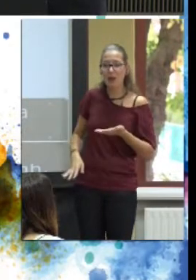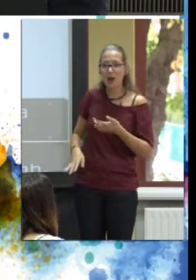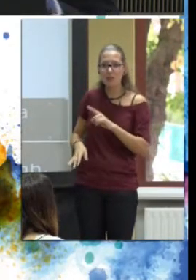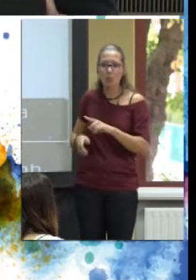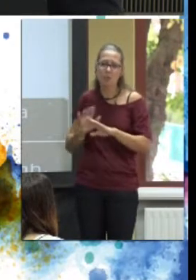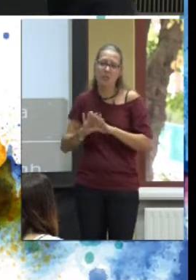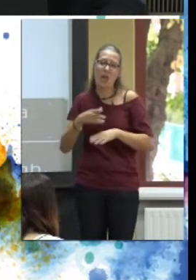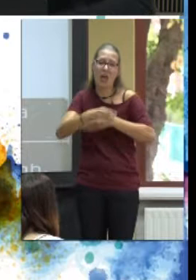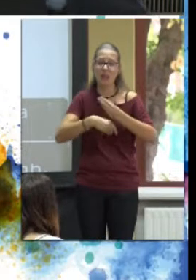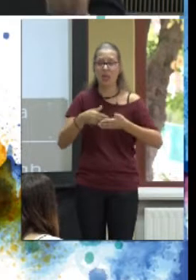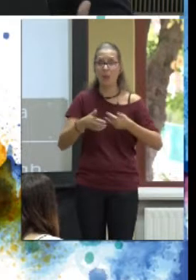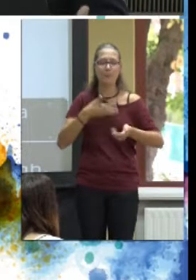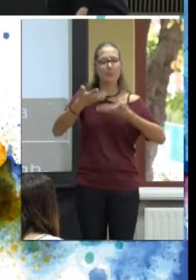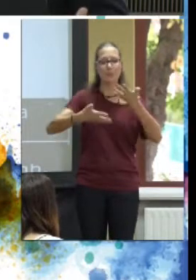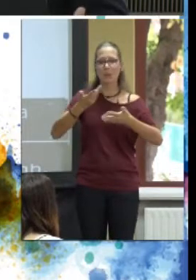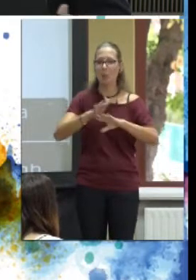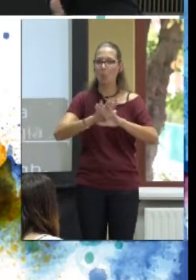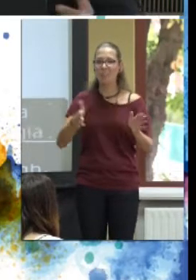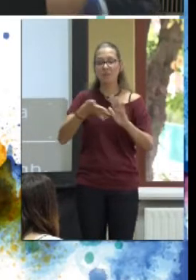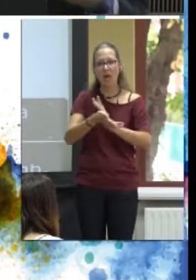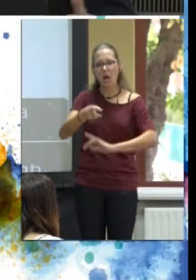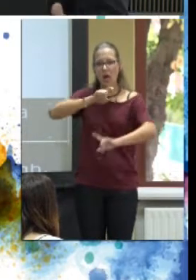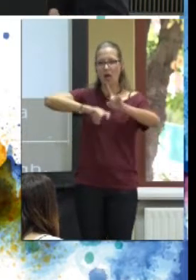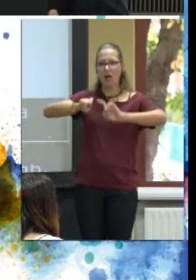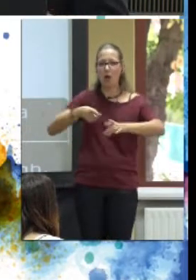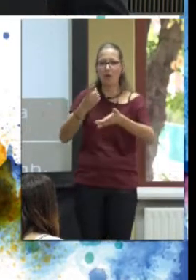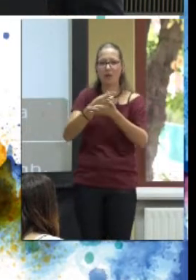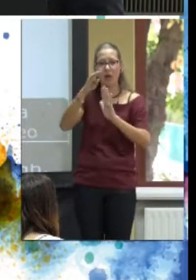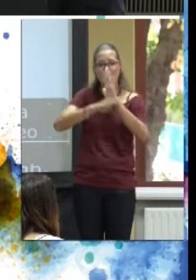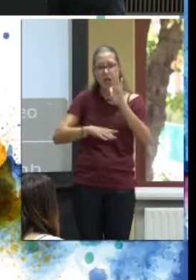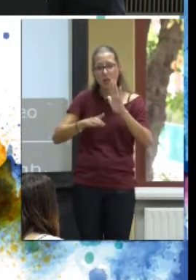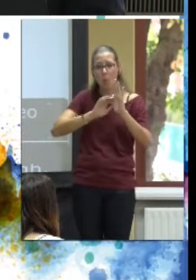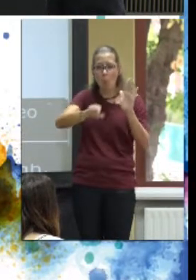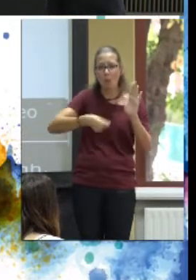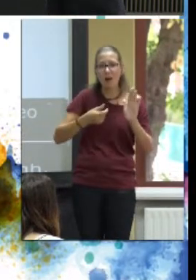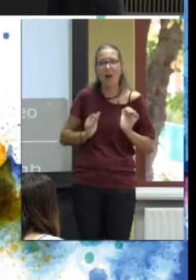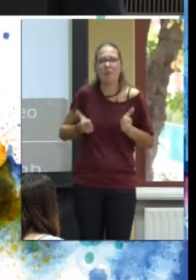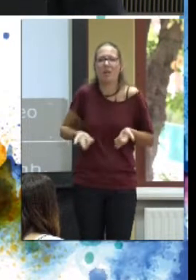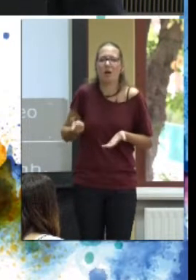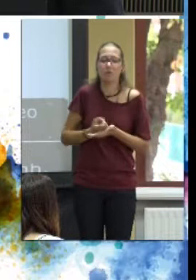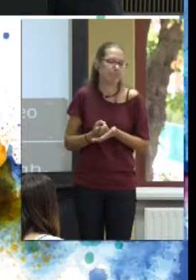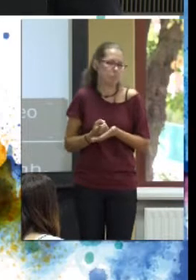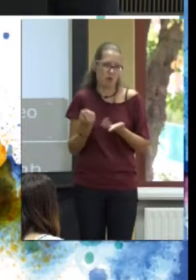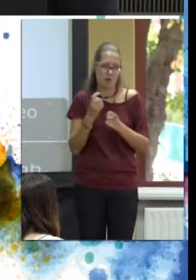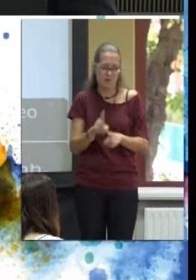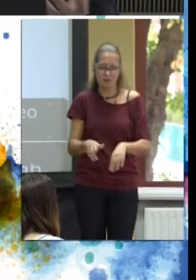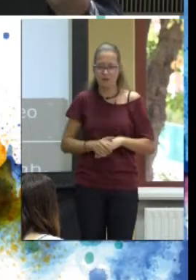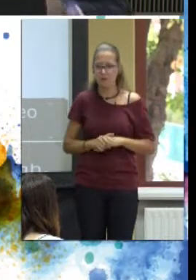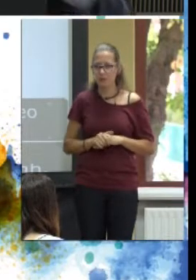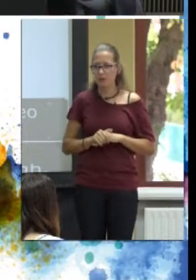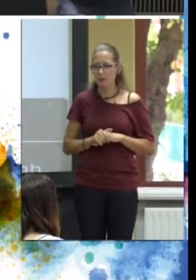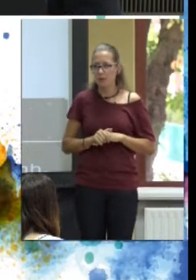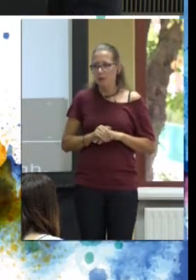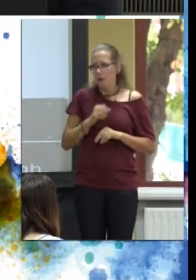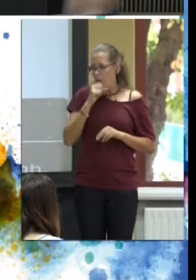well, that would be the only effort that we would have to make to update it. We don't have to take down the